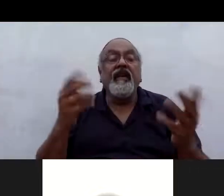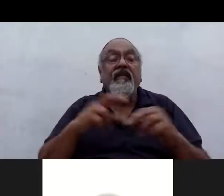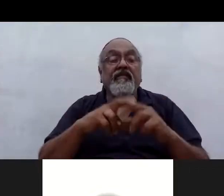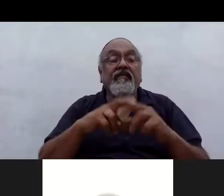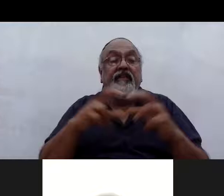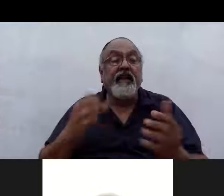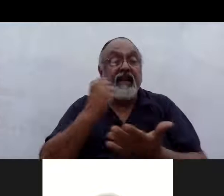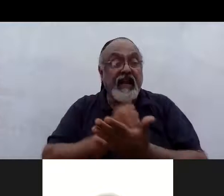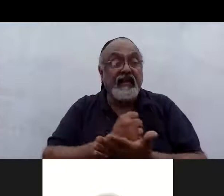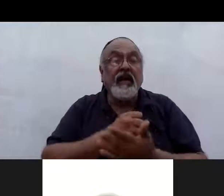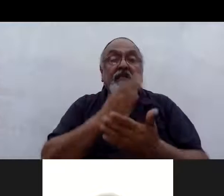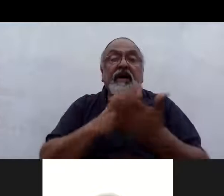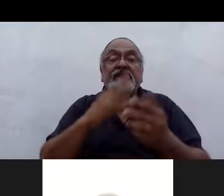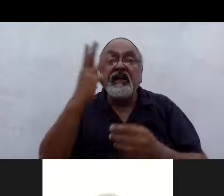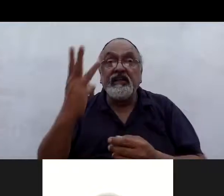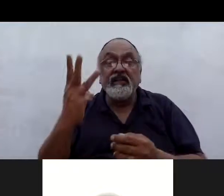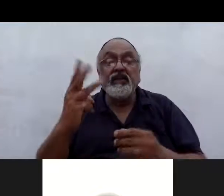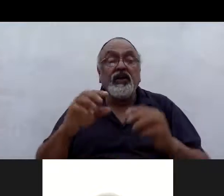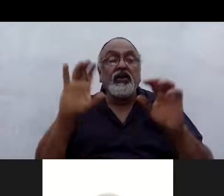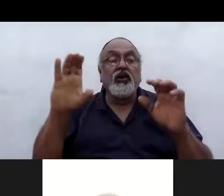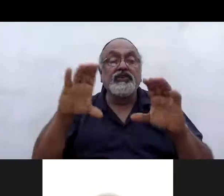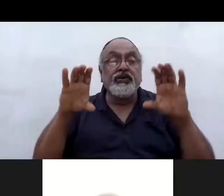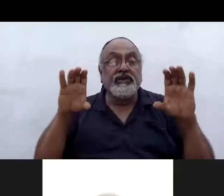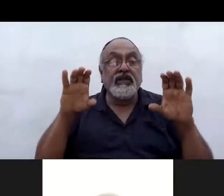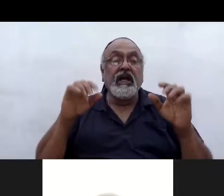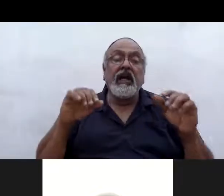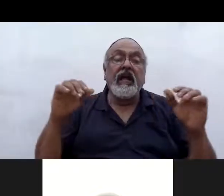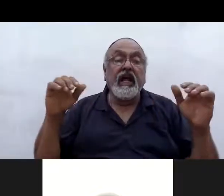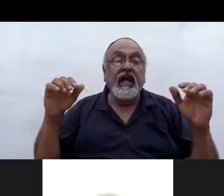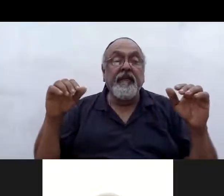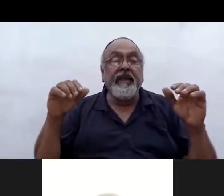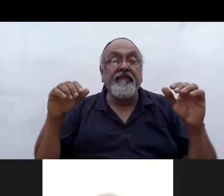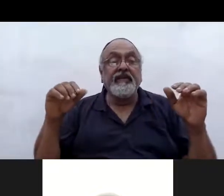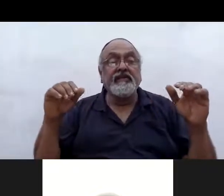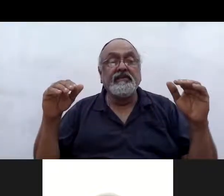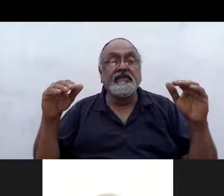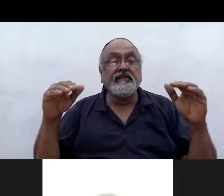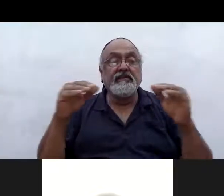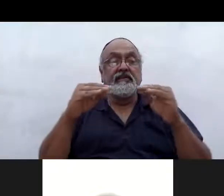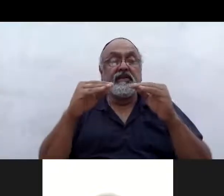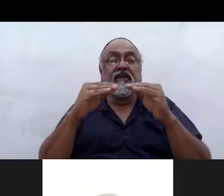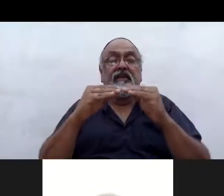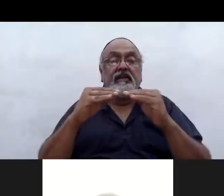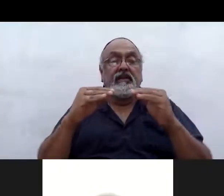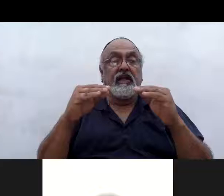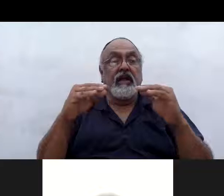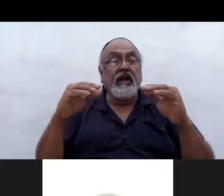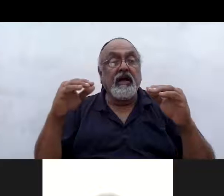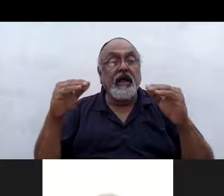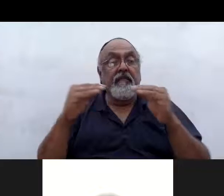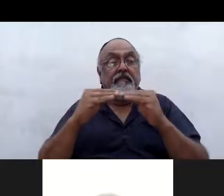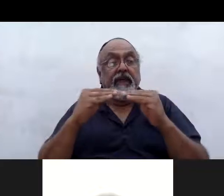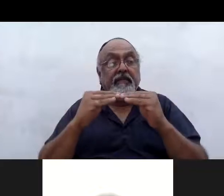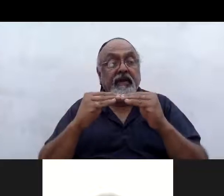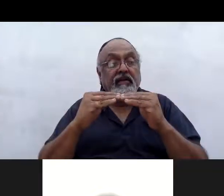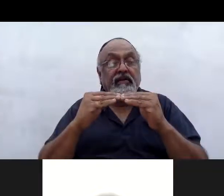3, whether it is amendable, whether you can amend it, whether the parliament can amend it or not. So this